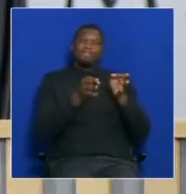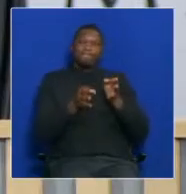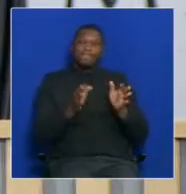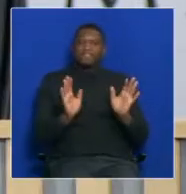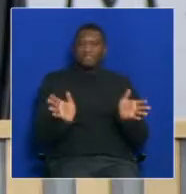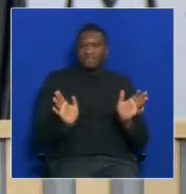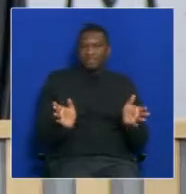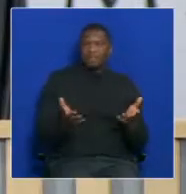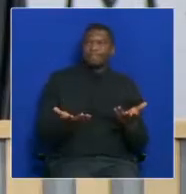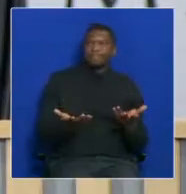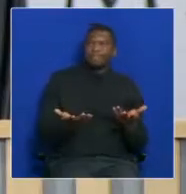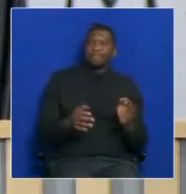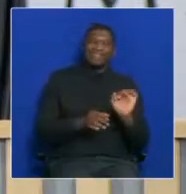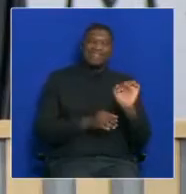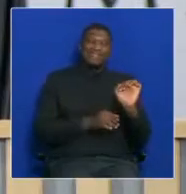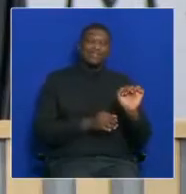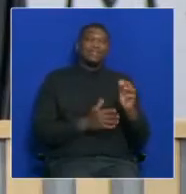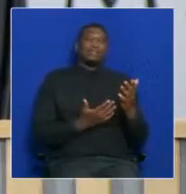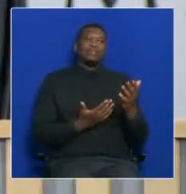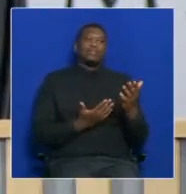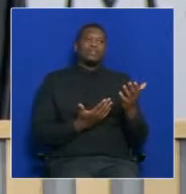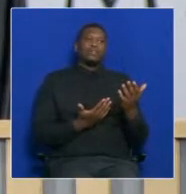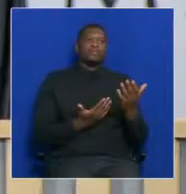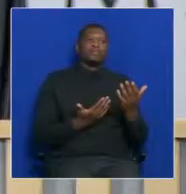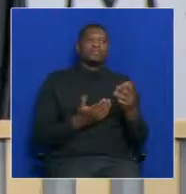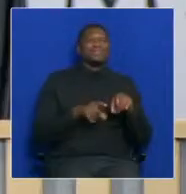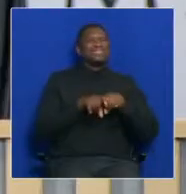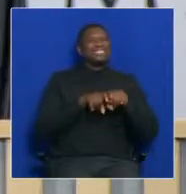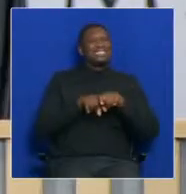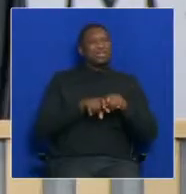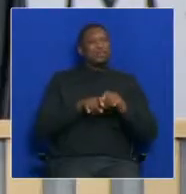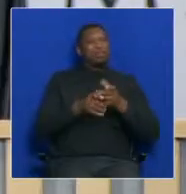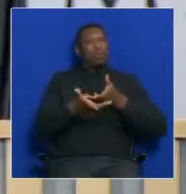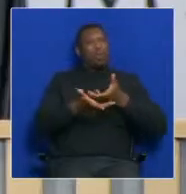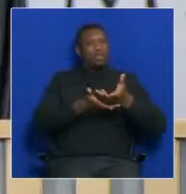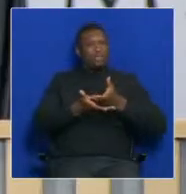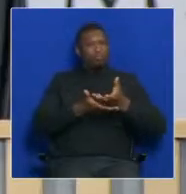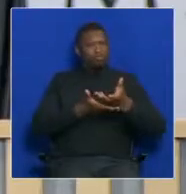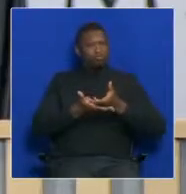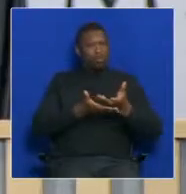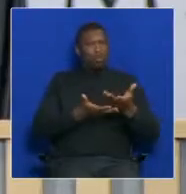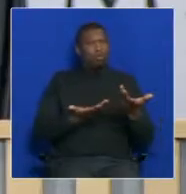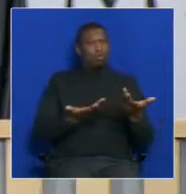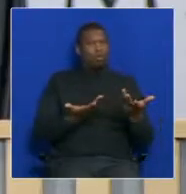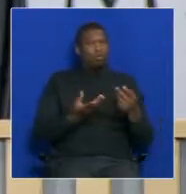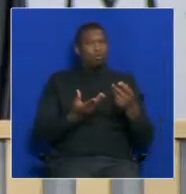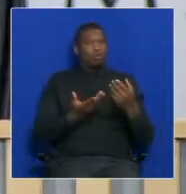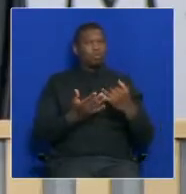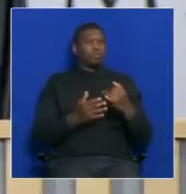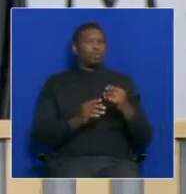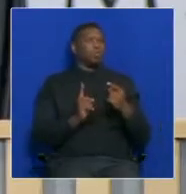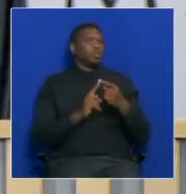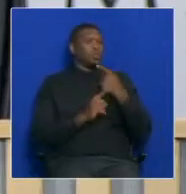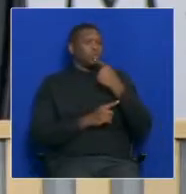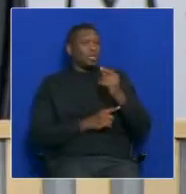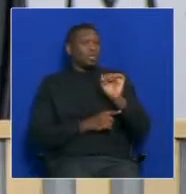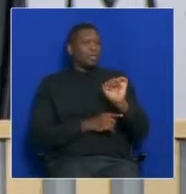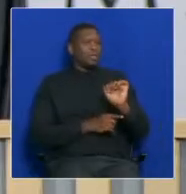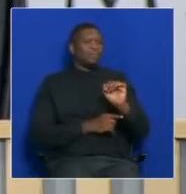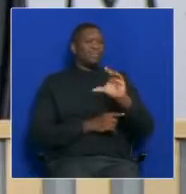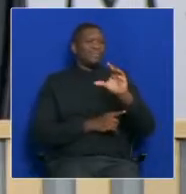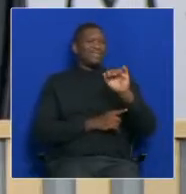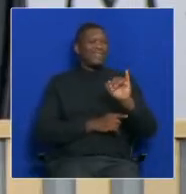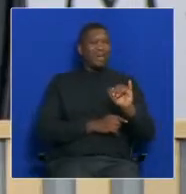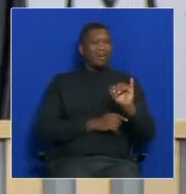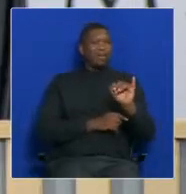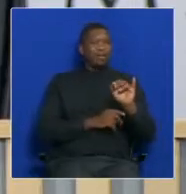it was a test conversation about it to say it's a CI investigation